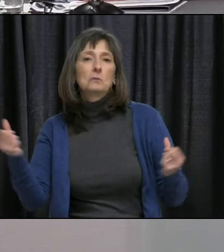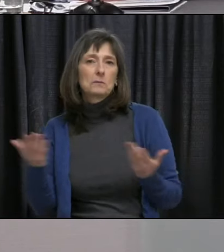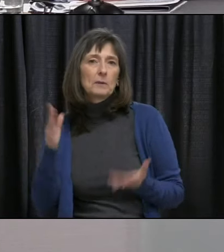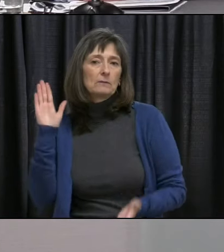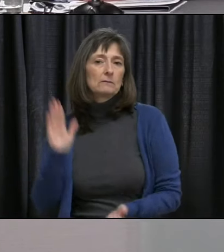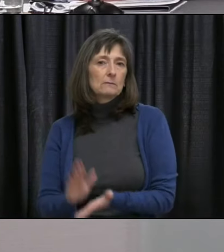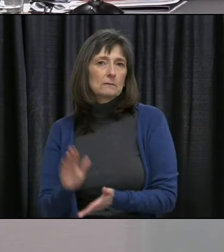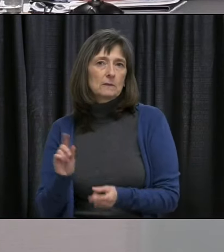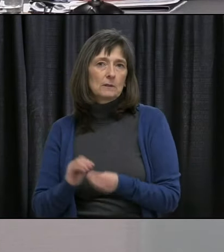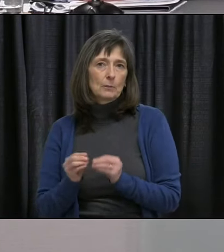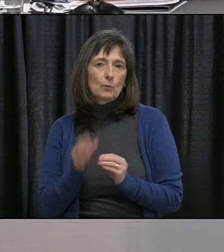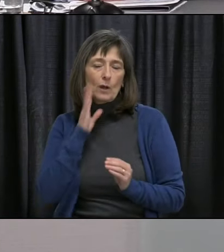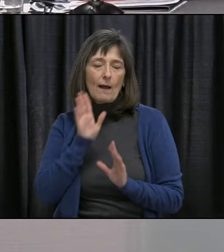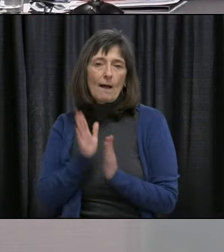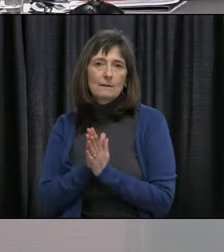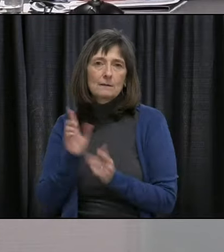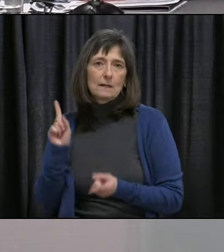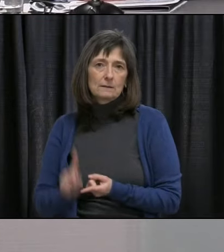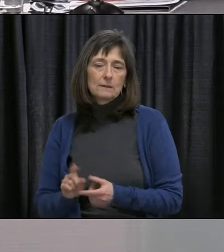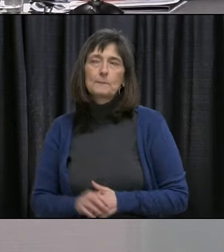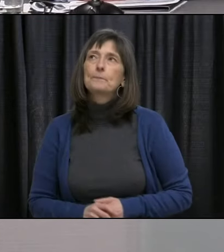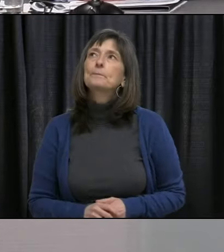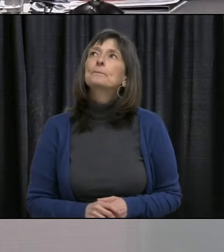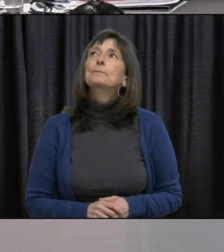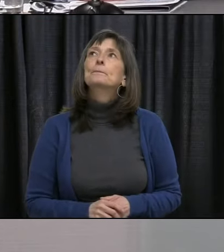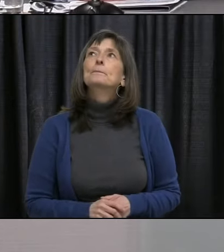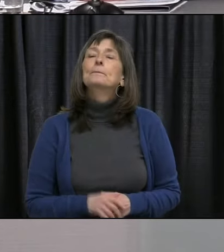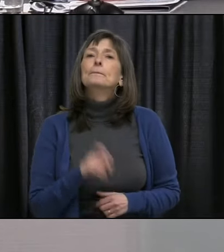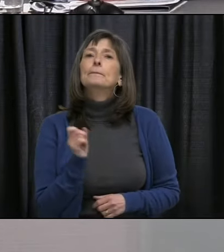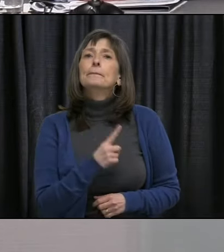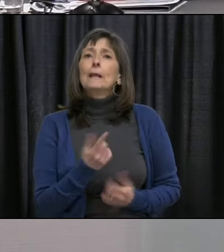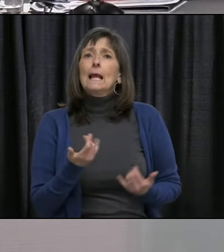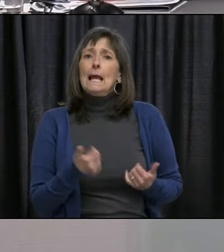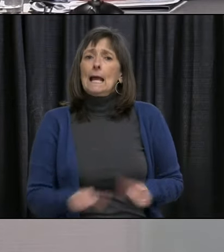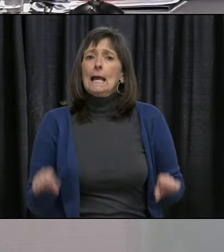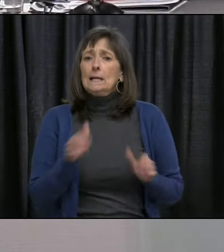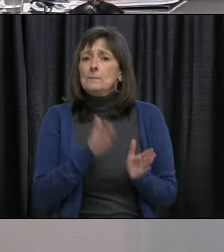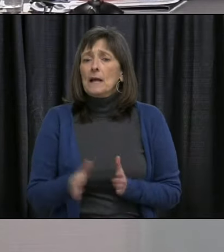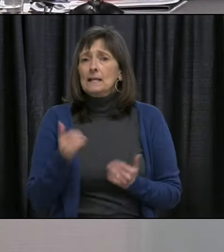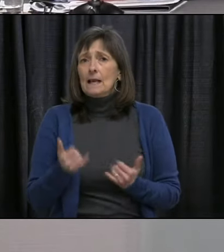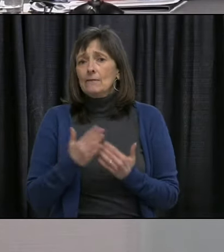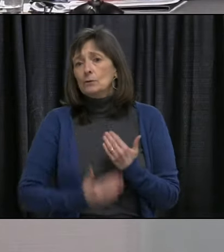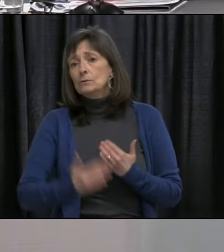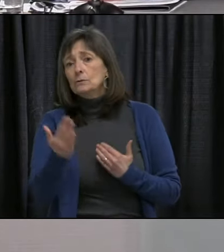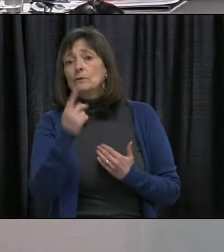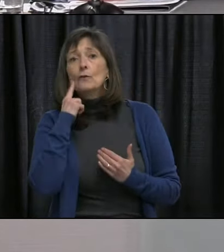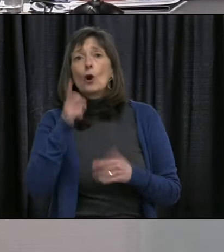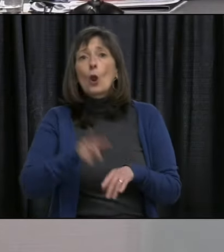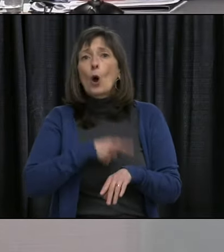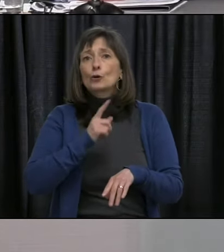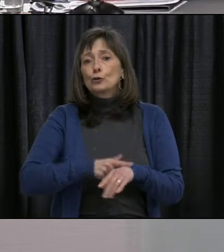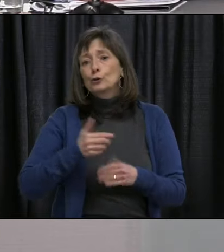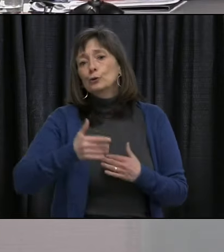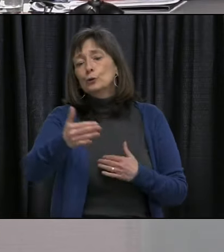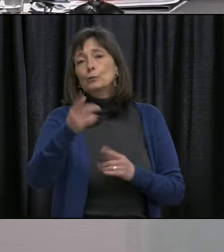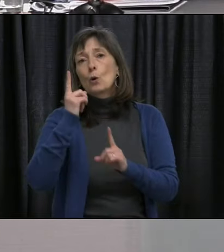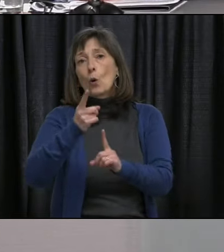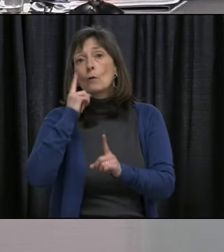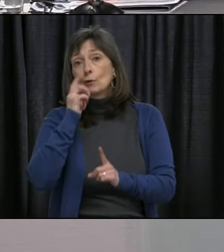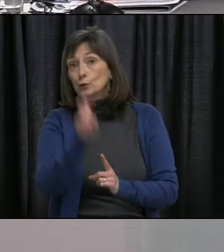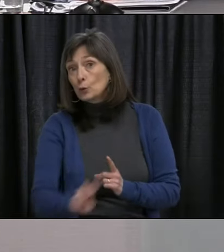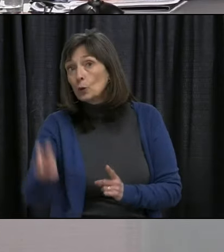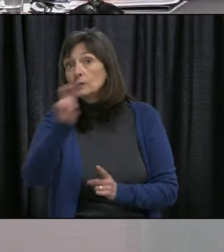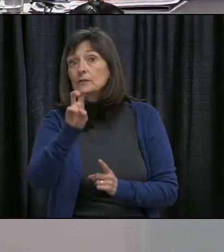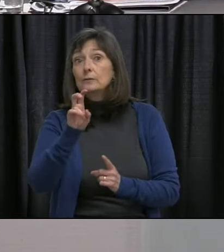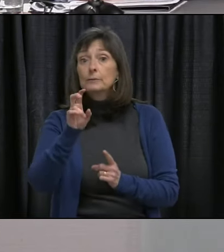Great. And Premier, is there anyone within the government currently looking at long-term strategy when it comes to tourism and how we can quickly restore the